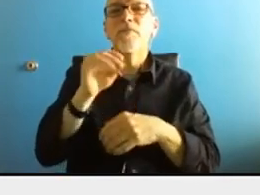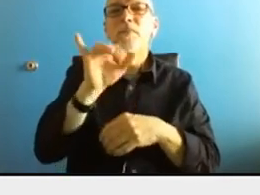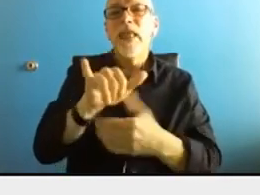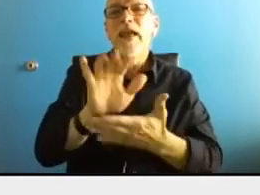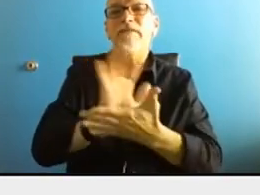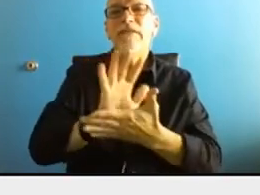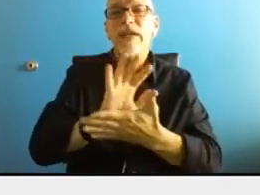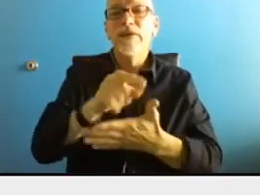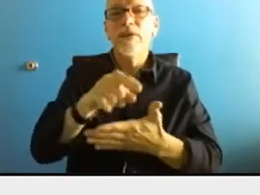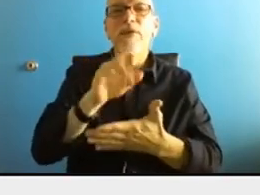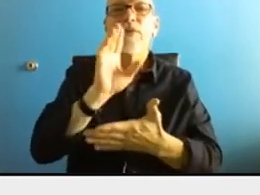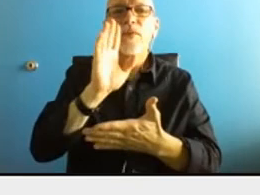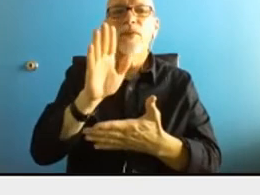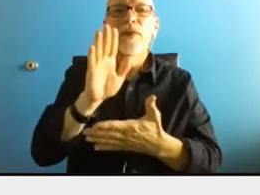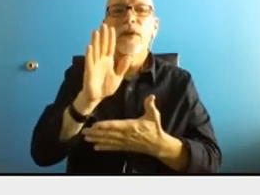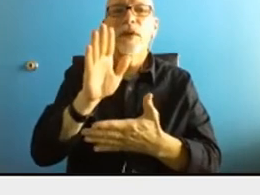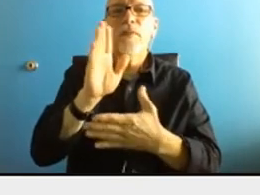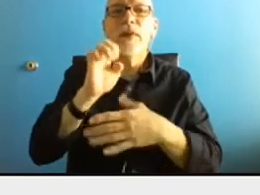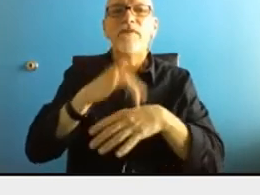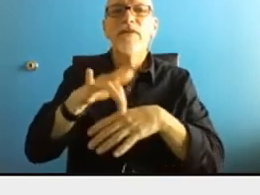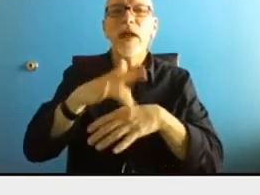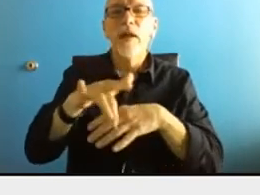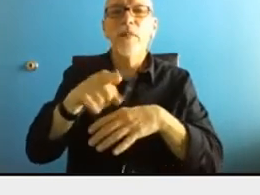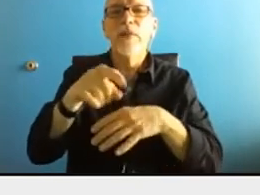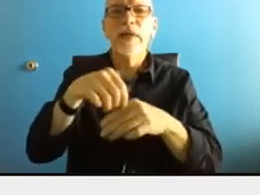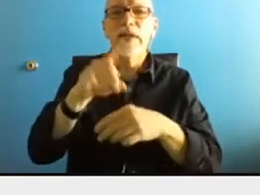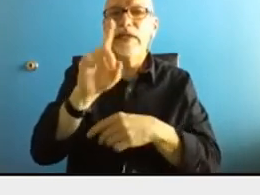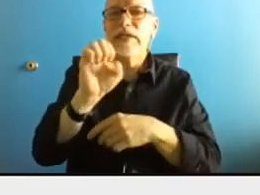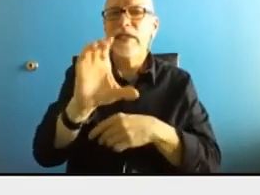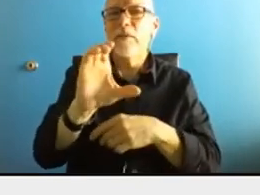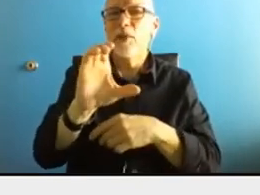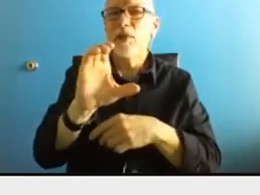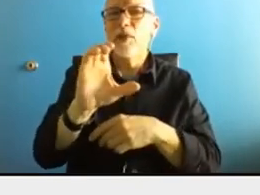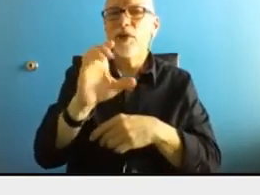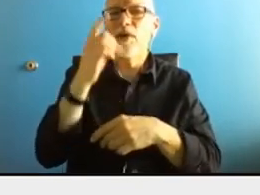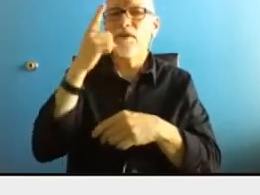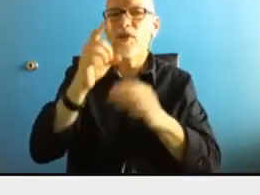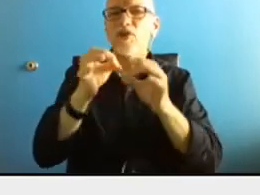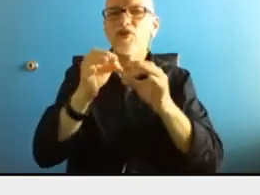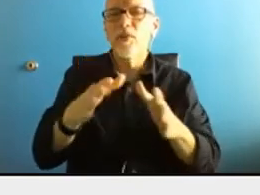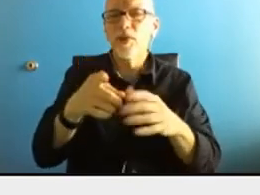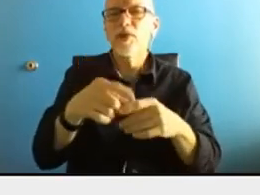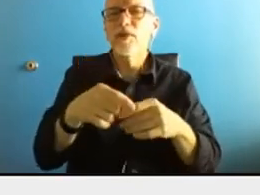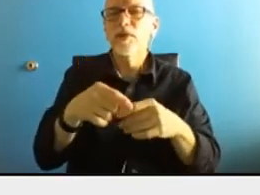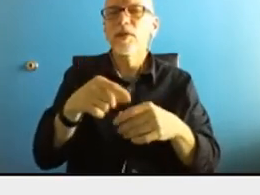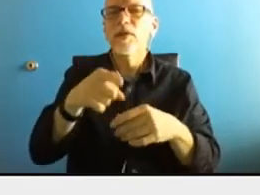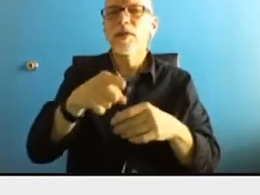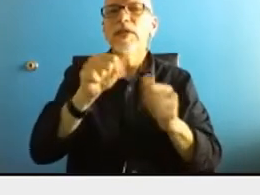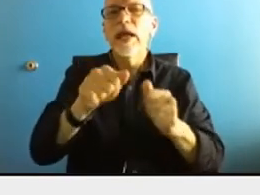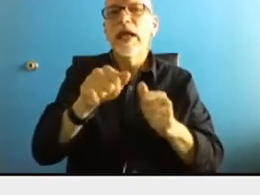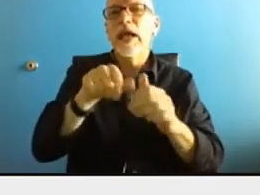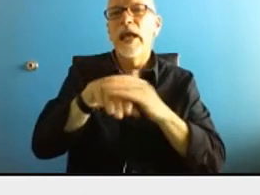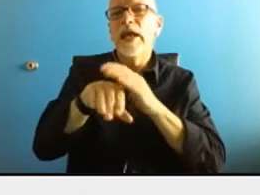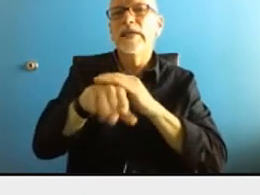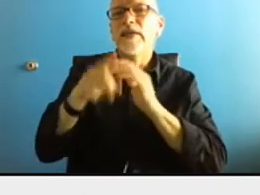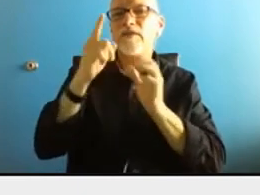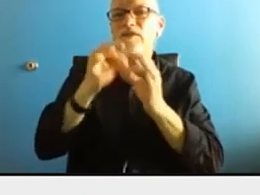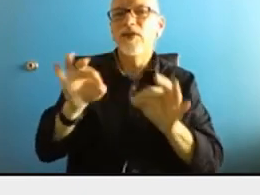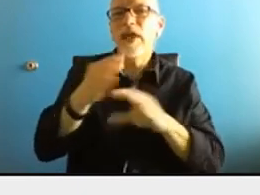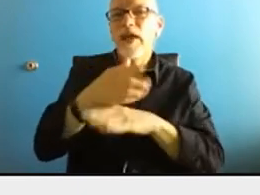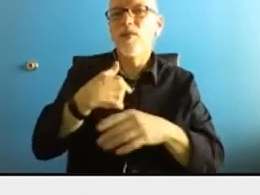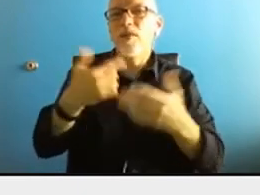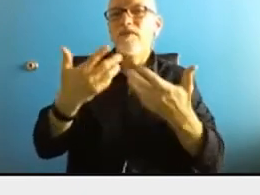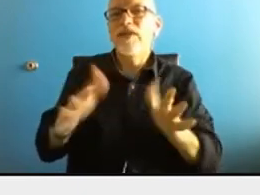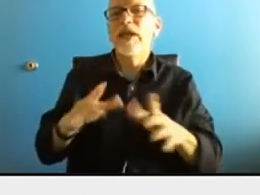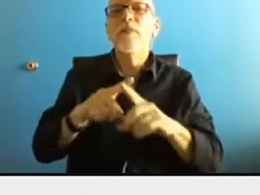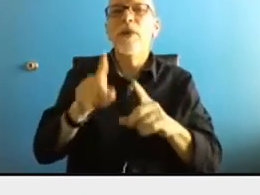probably be available in December for interpreters. They will just be able to access it for free once we have finished it, but it'll